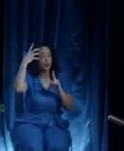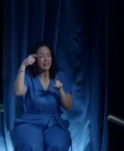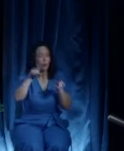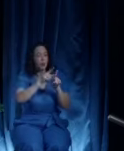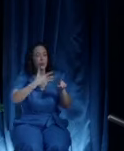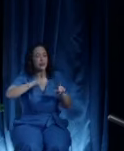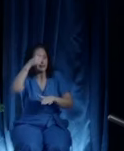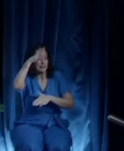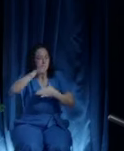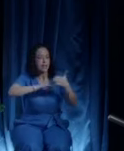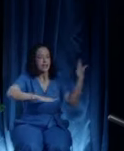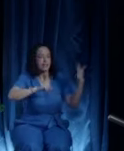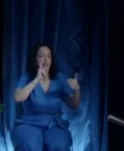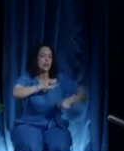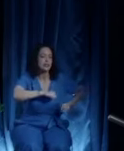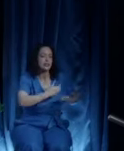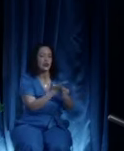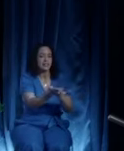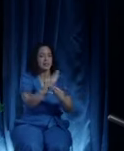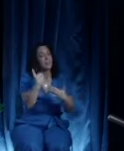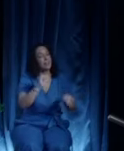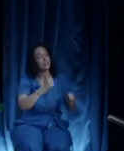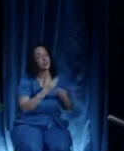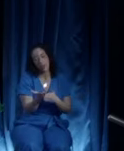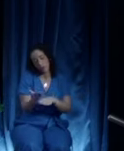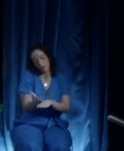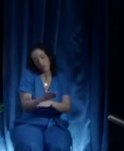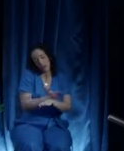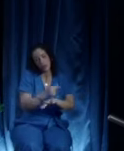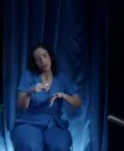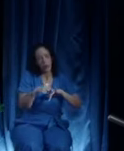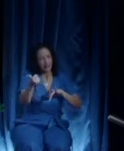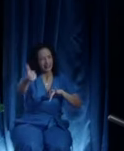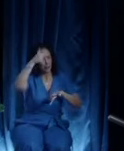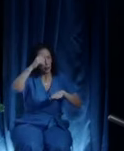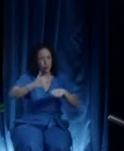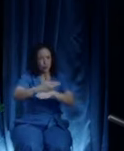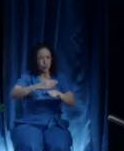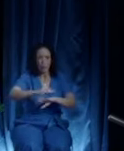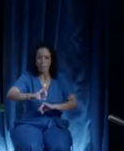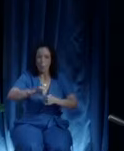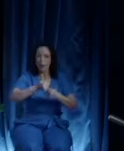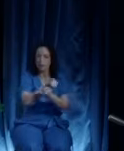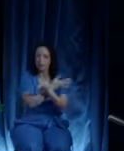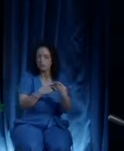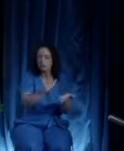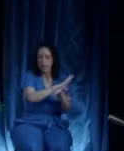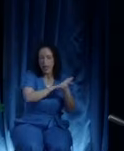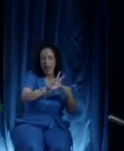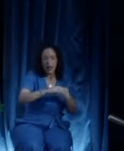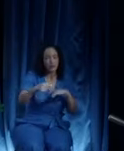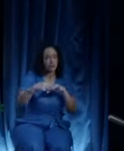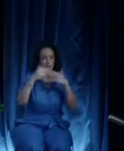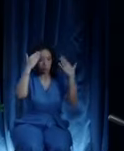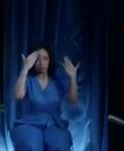experienced ladies-in-waiting who have served the previous wives, who know what they're doing, because a lot of Henry's wives didn't know what they were